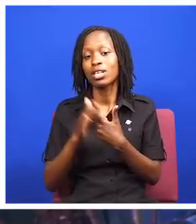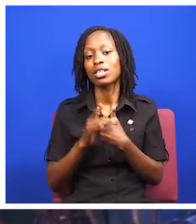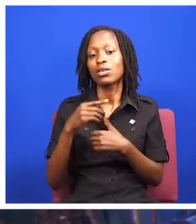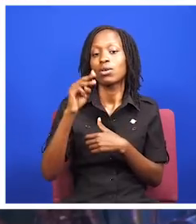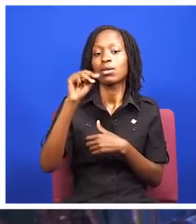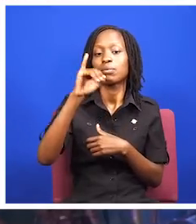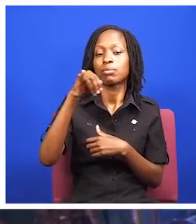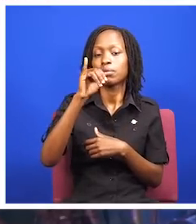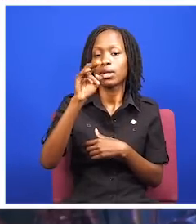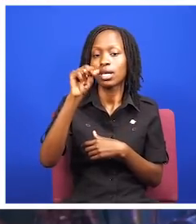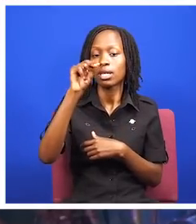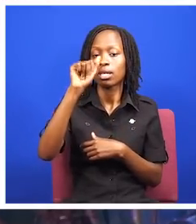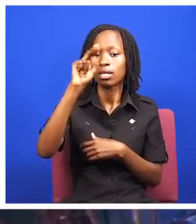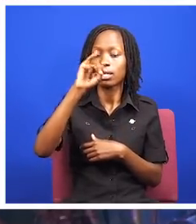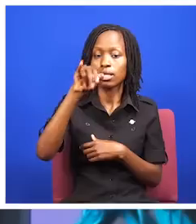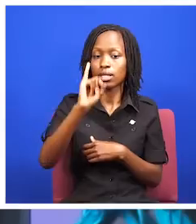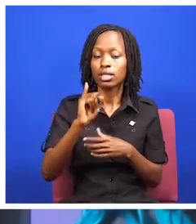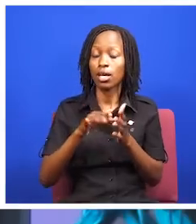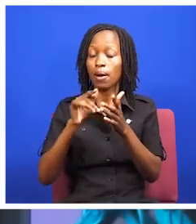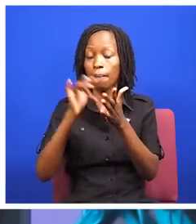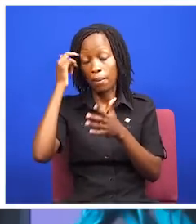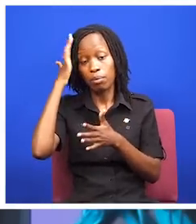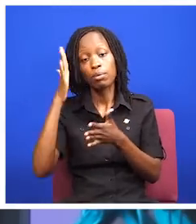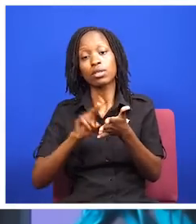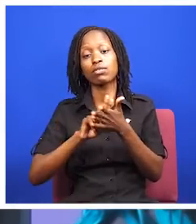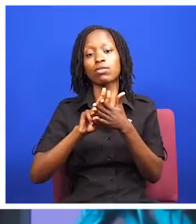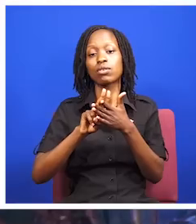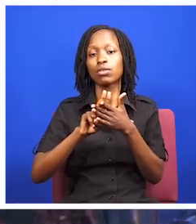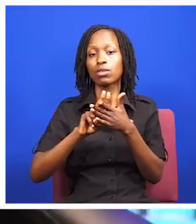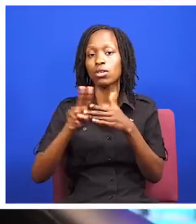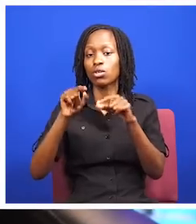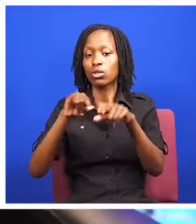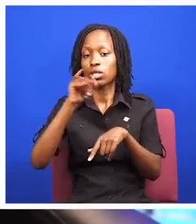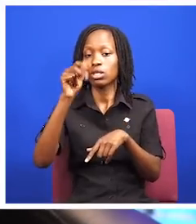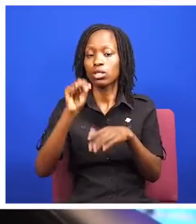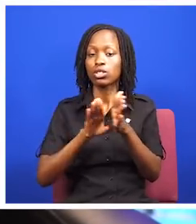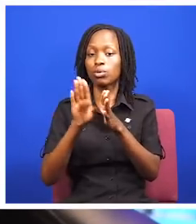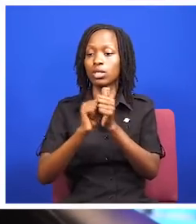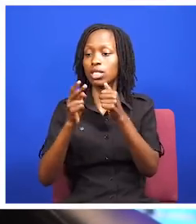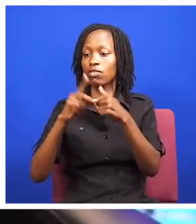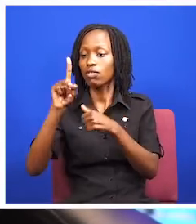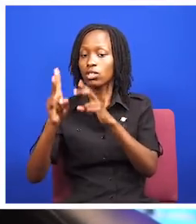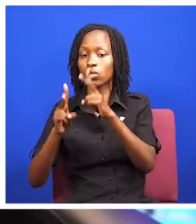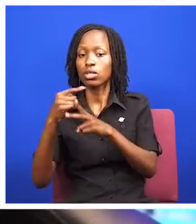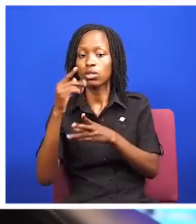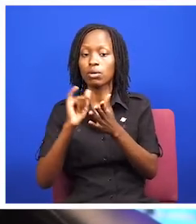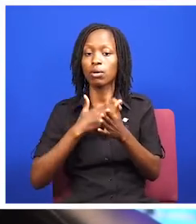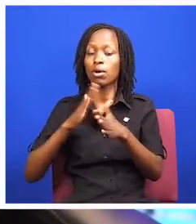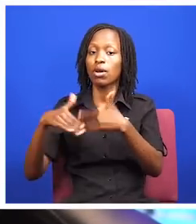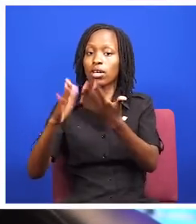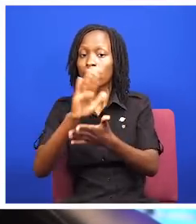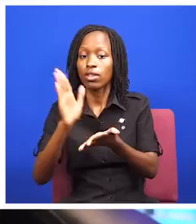but Angie. And our memory verse today comes from the book of John chapter 17, verse 22, which says, I